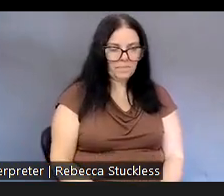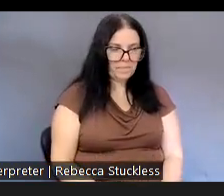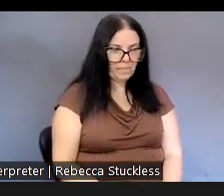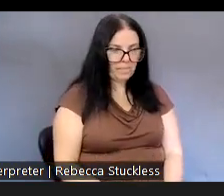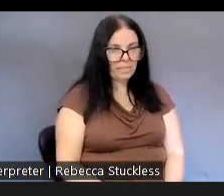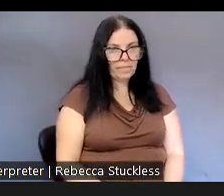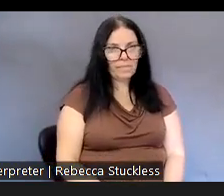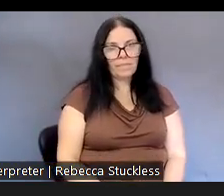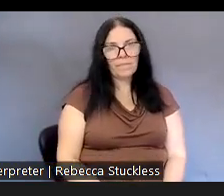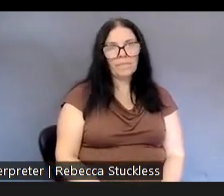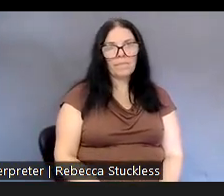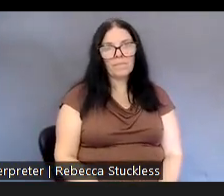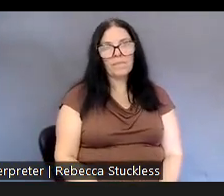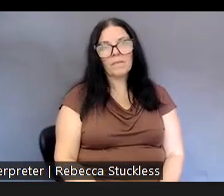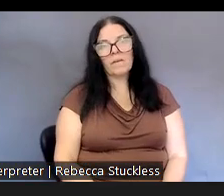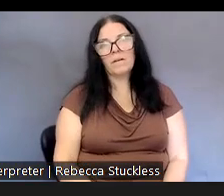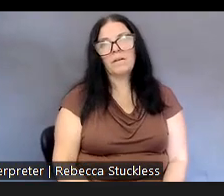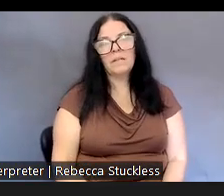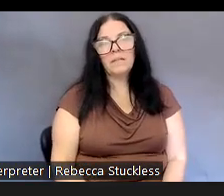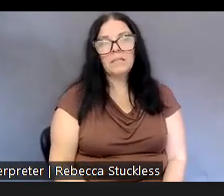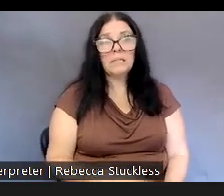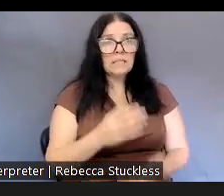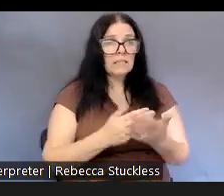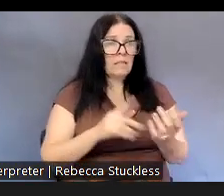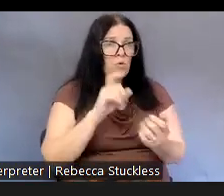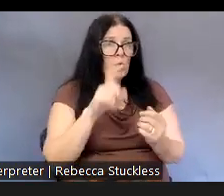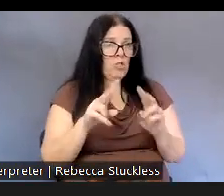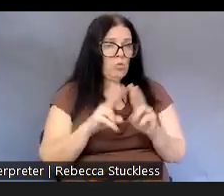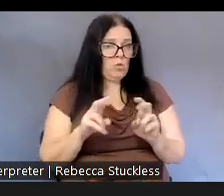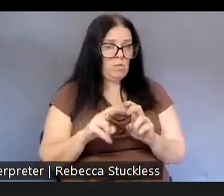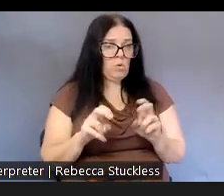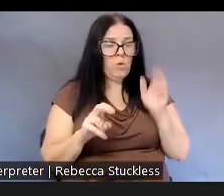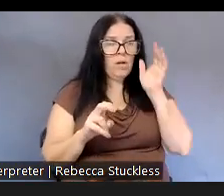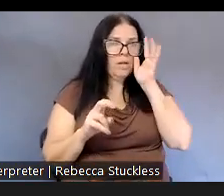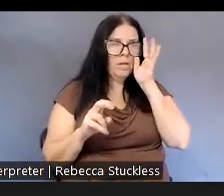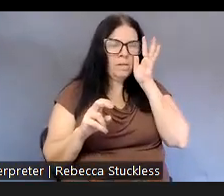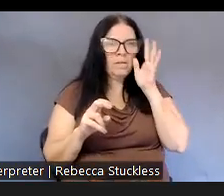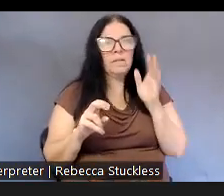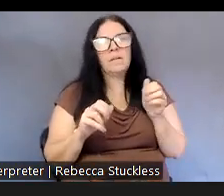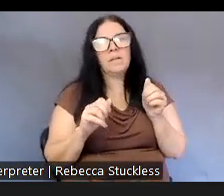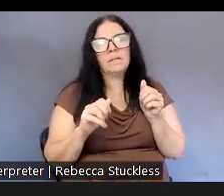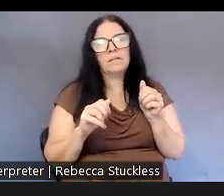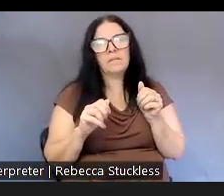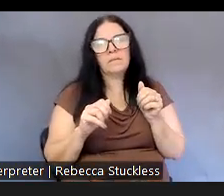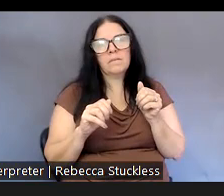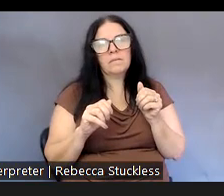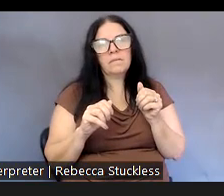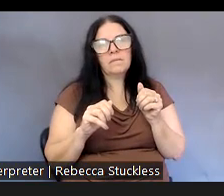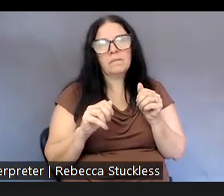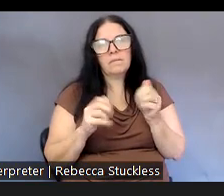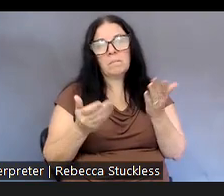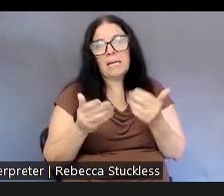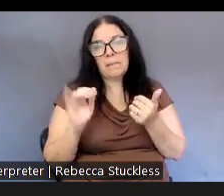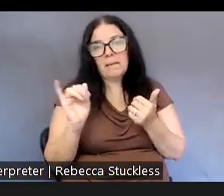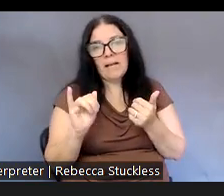questions to explore in consultation with our customers' therapists might be, how is